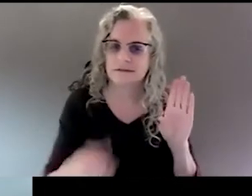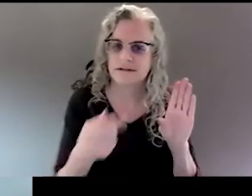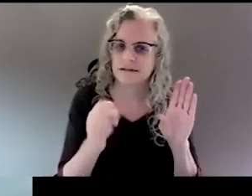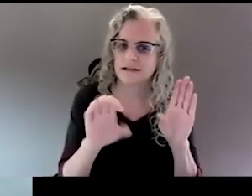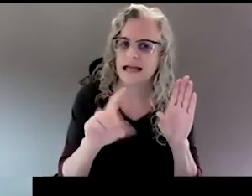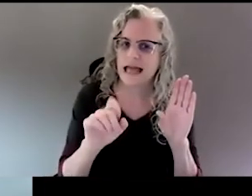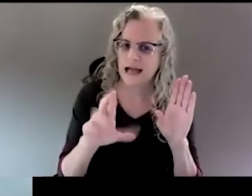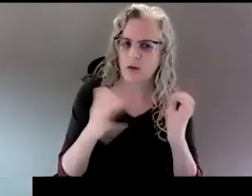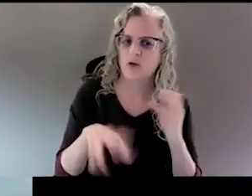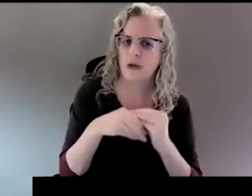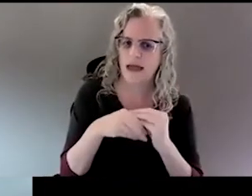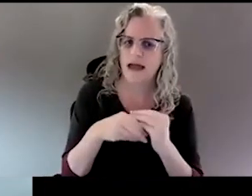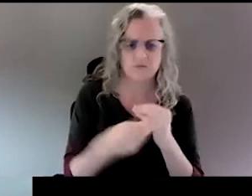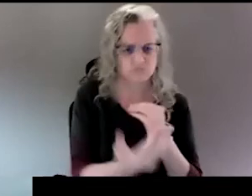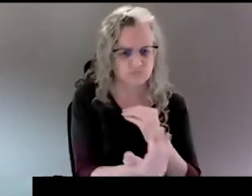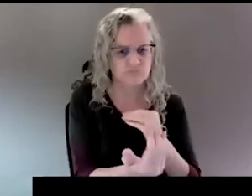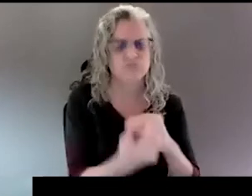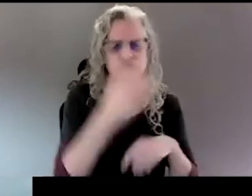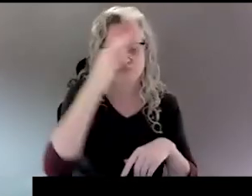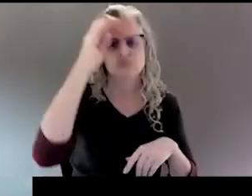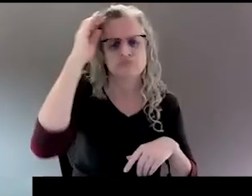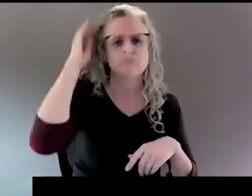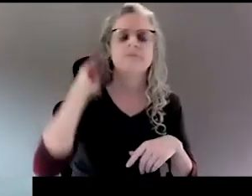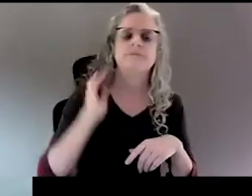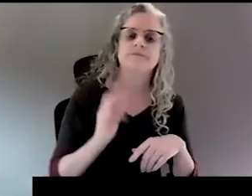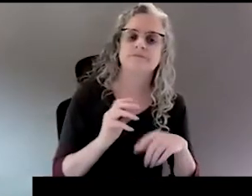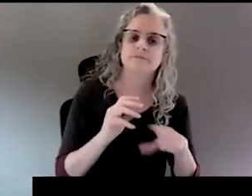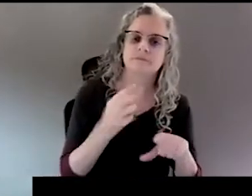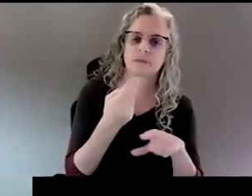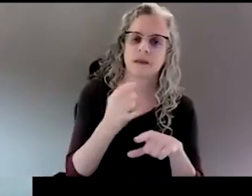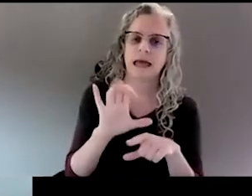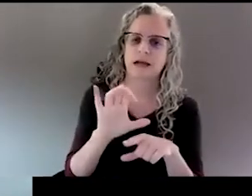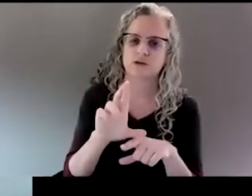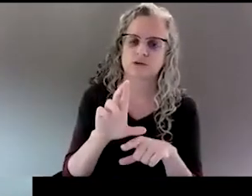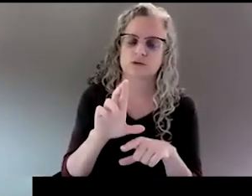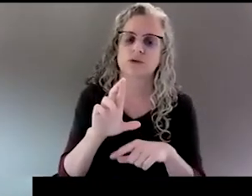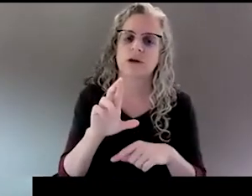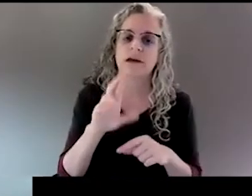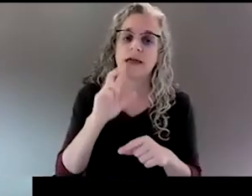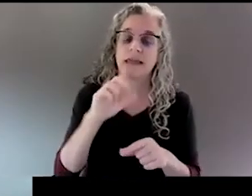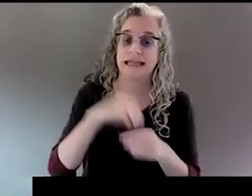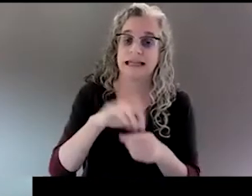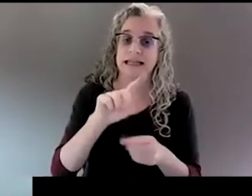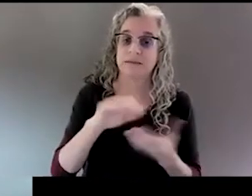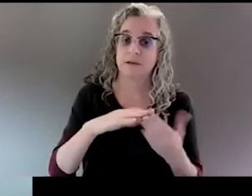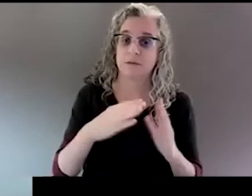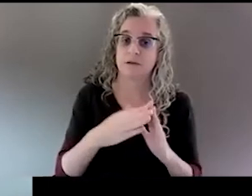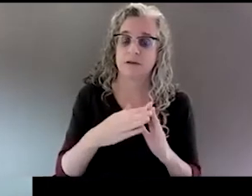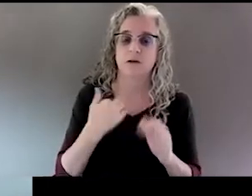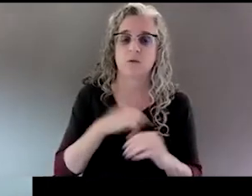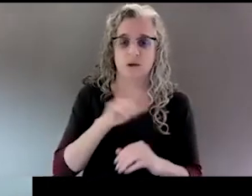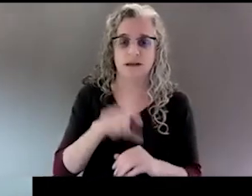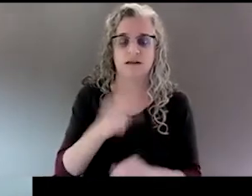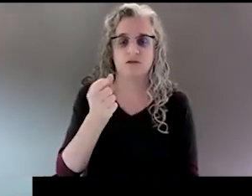think within the disability community, I think there needs to be perhaps a reckoning about the